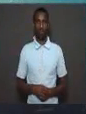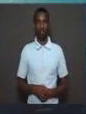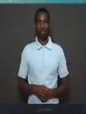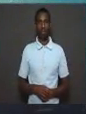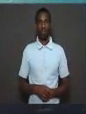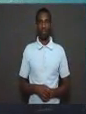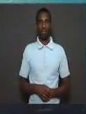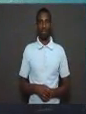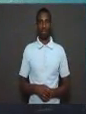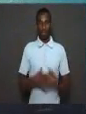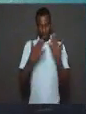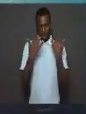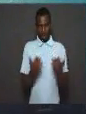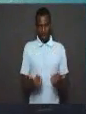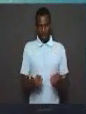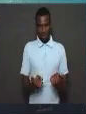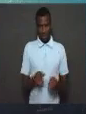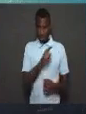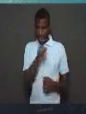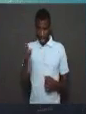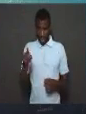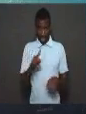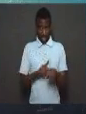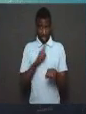Students, now it is your turn